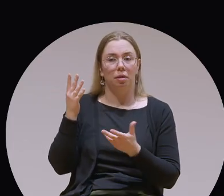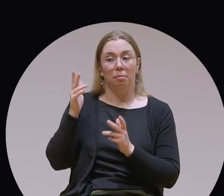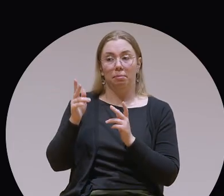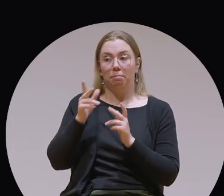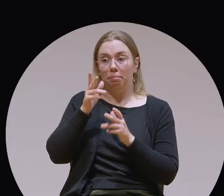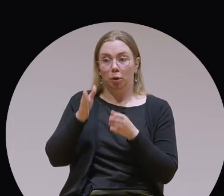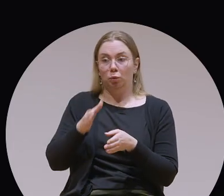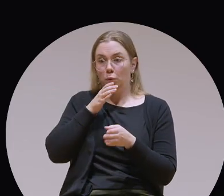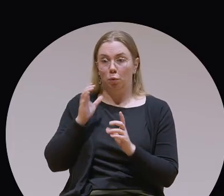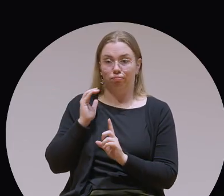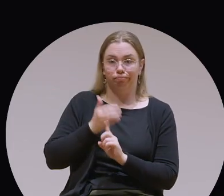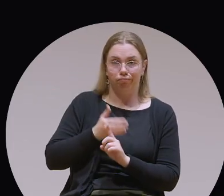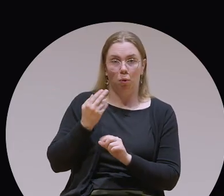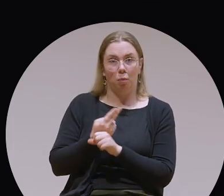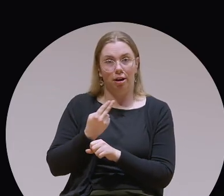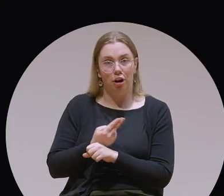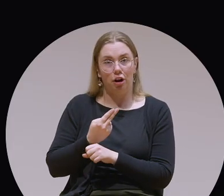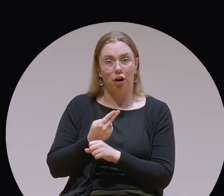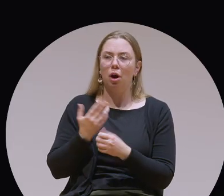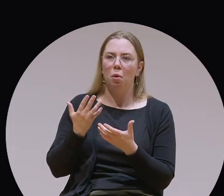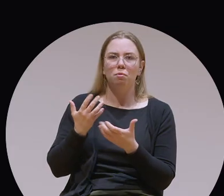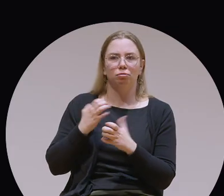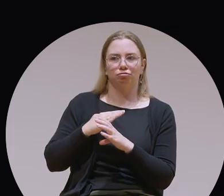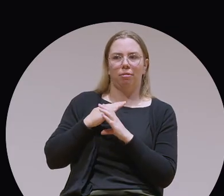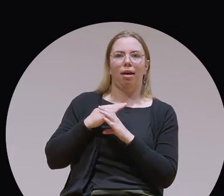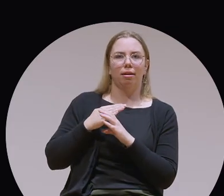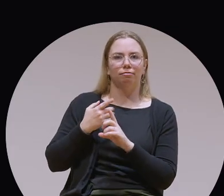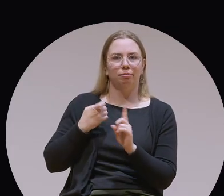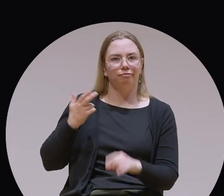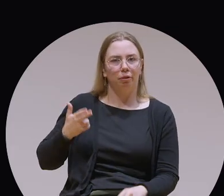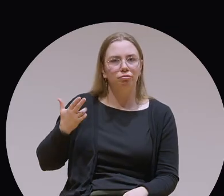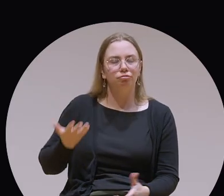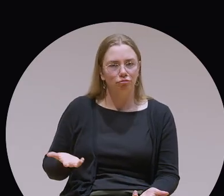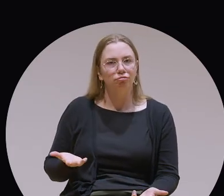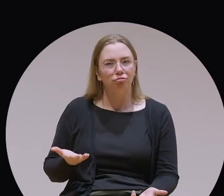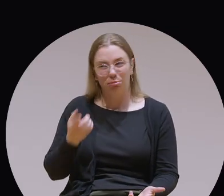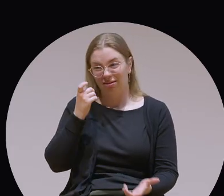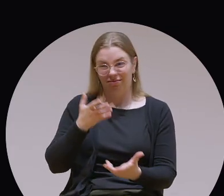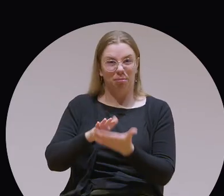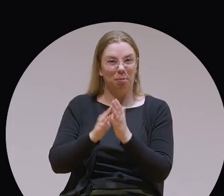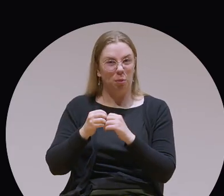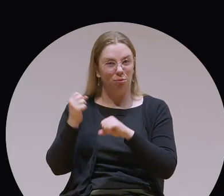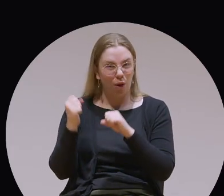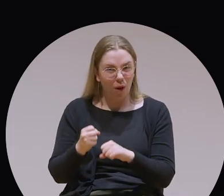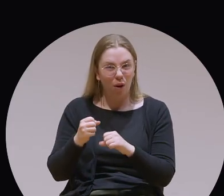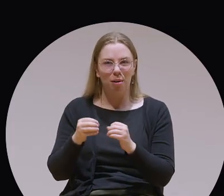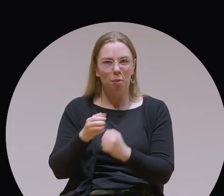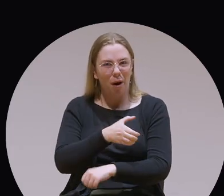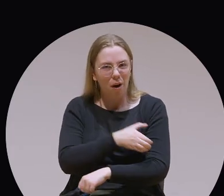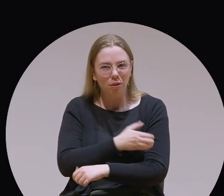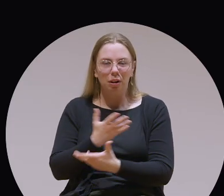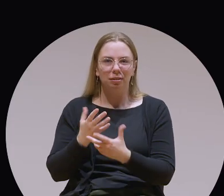from the increase in power of firearms. So as firearms got more and more